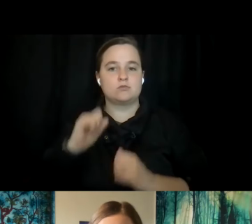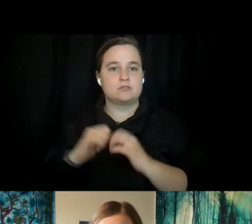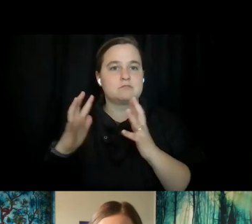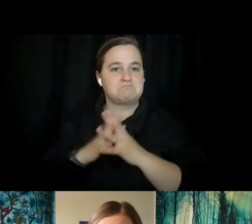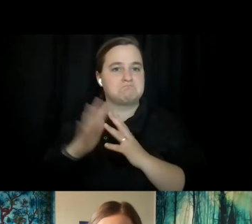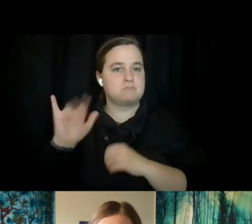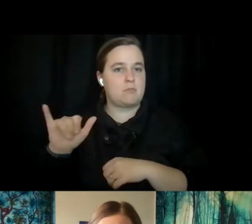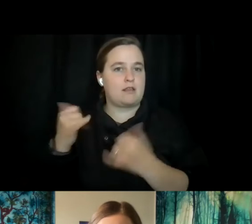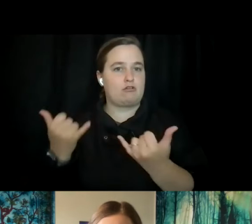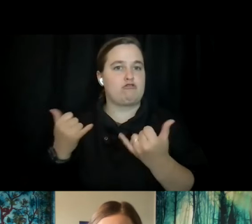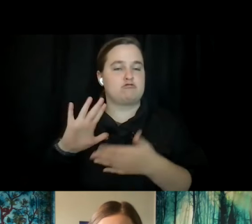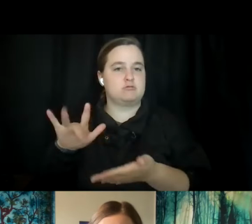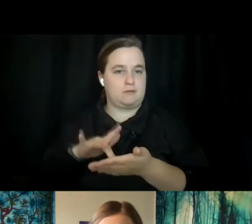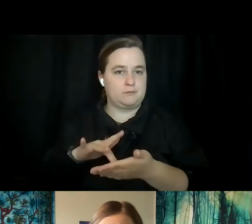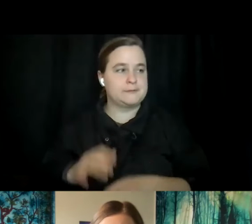Embodiment.